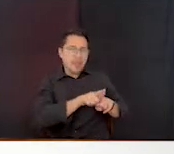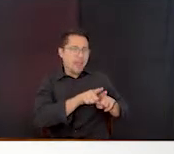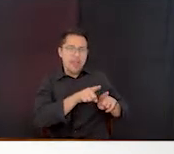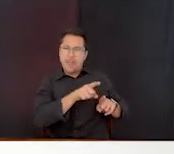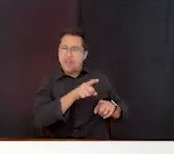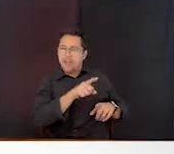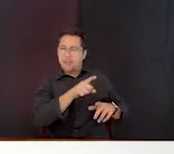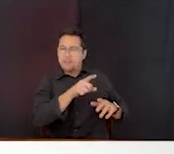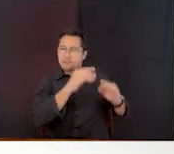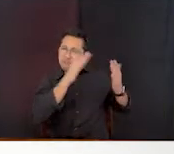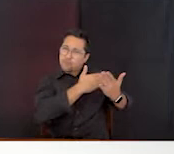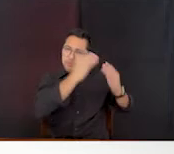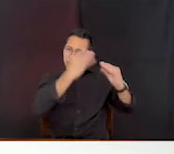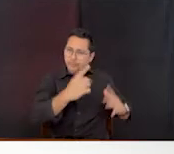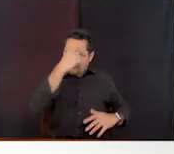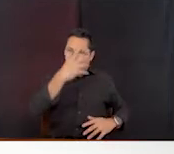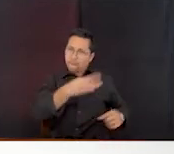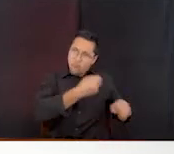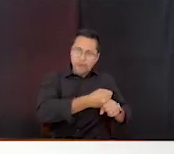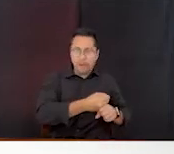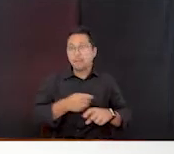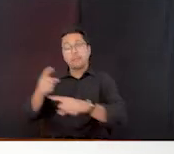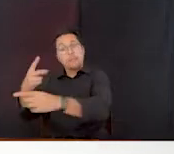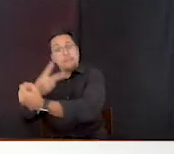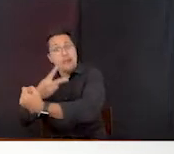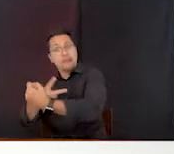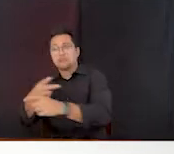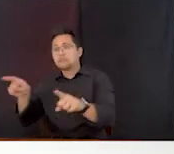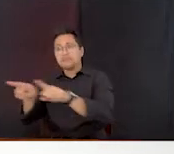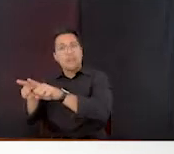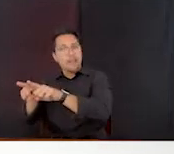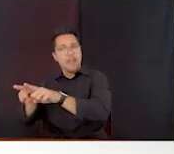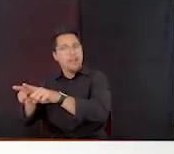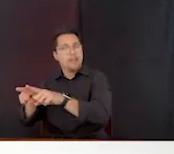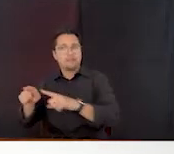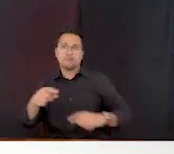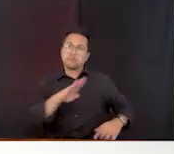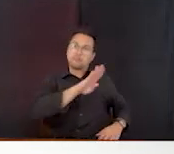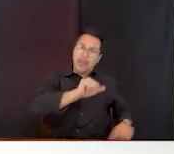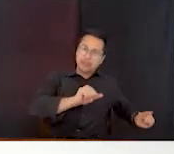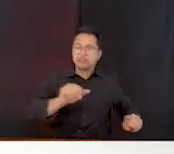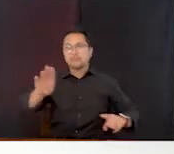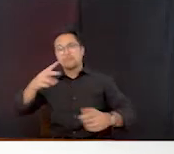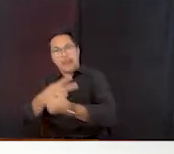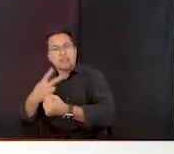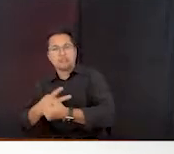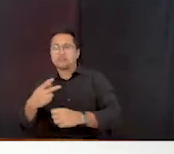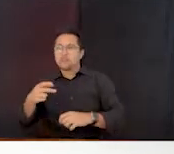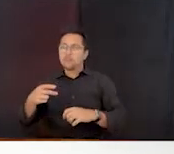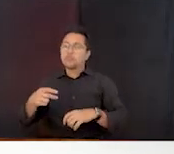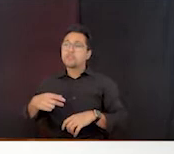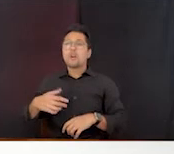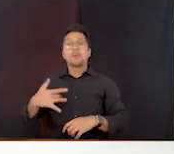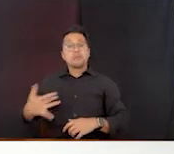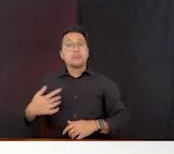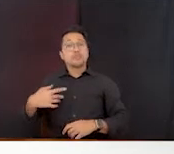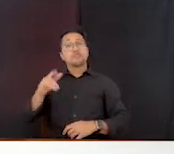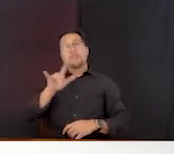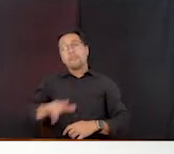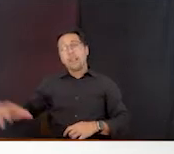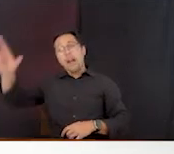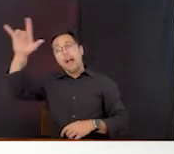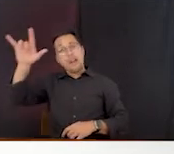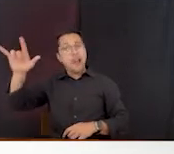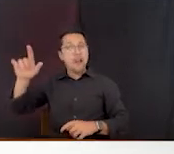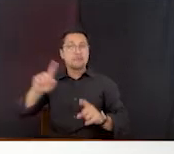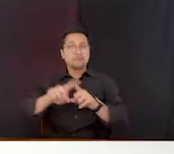in the process of taking auditions and moving on to that next level is to make connections with potential professors you'll study with, because in undergrad you study with the same music professor